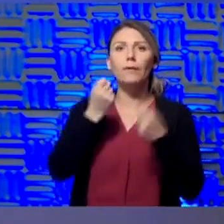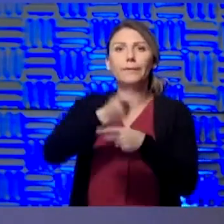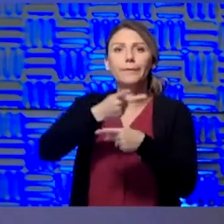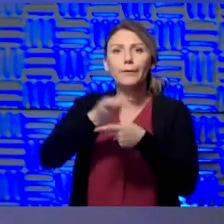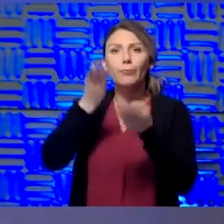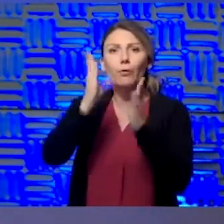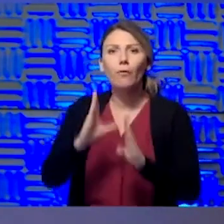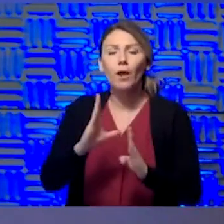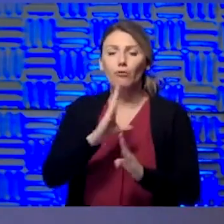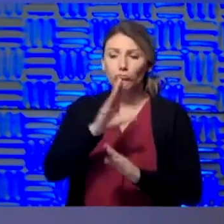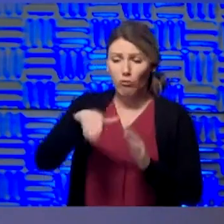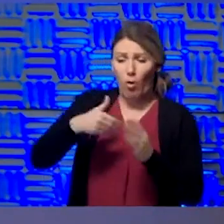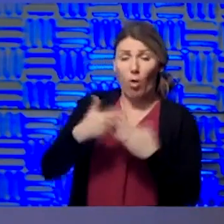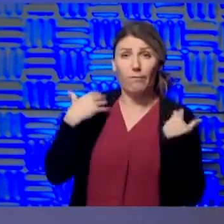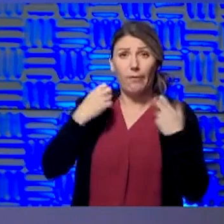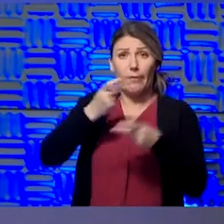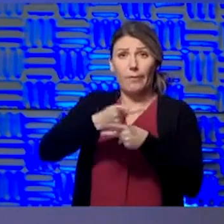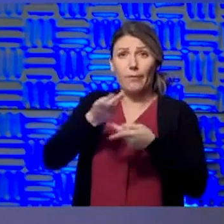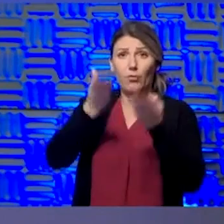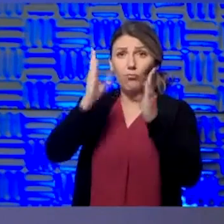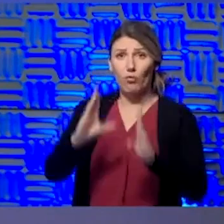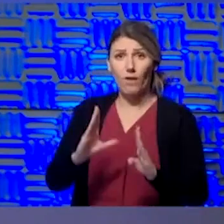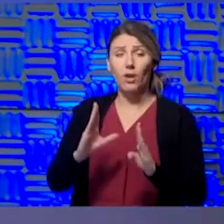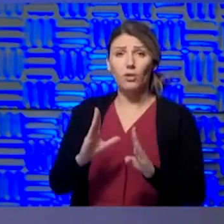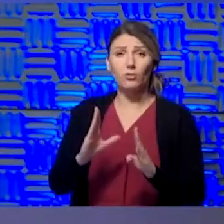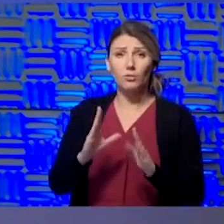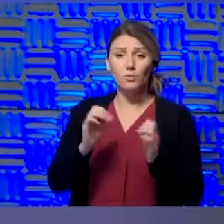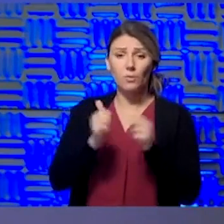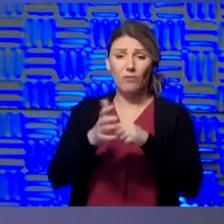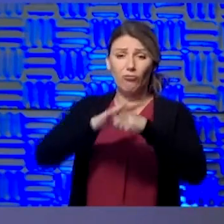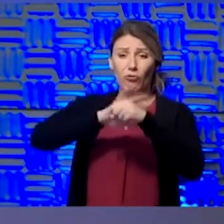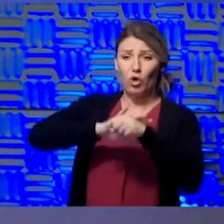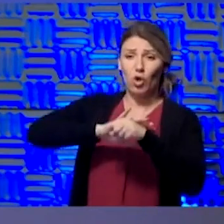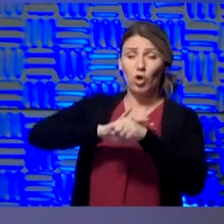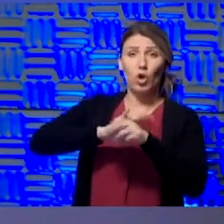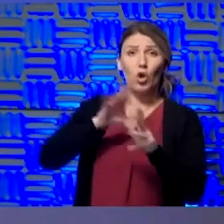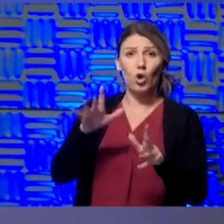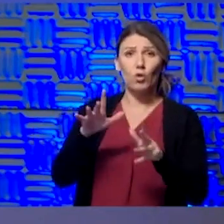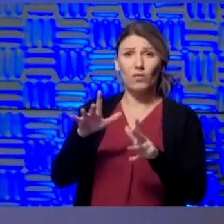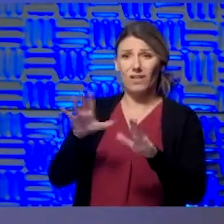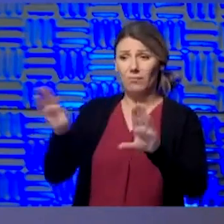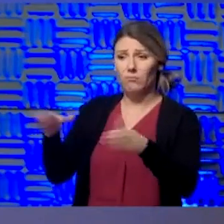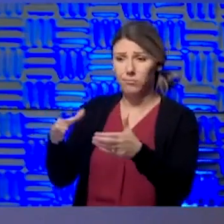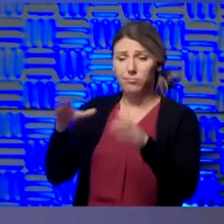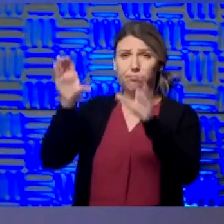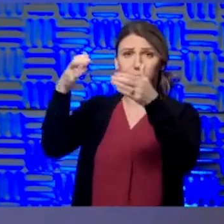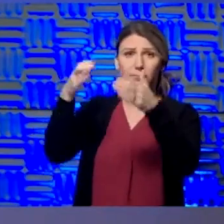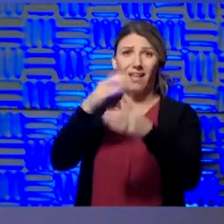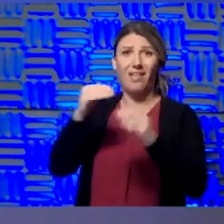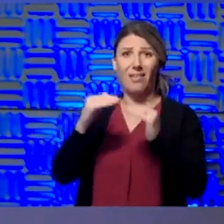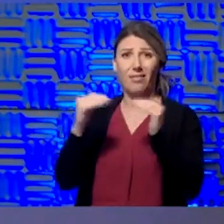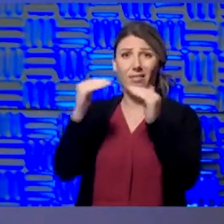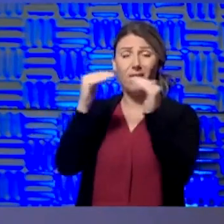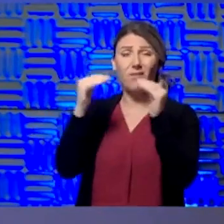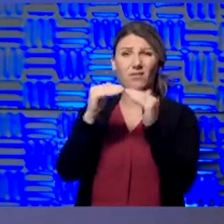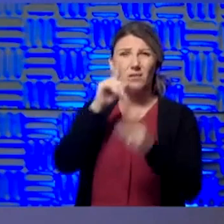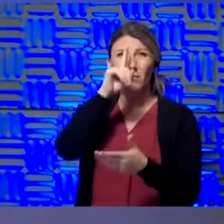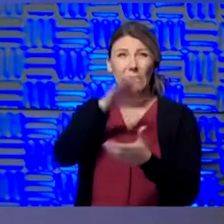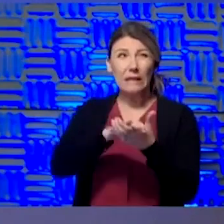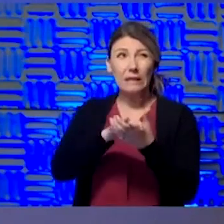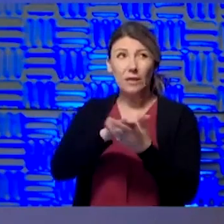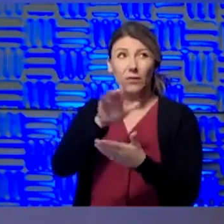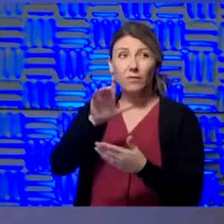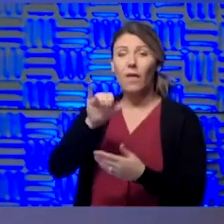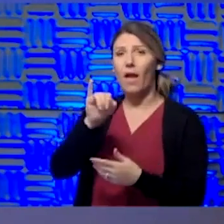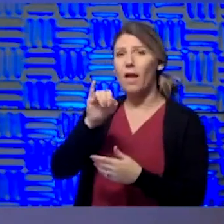healthcare providers that we've had on our COVID rule-outs and our COVID floors, including the ICU, I believe we've only had one provider